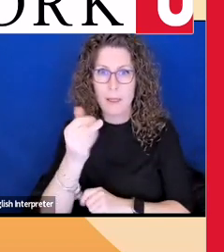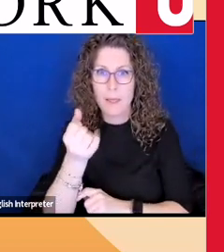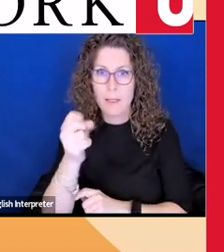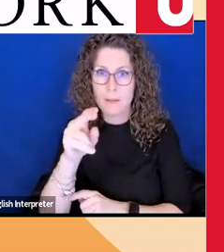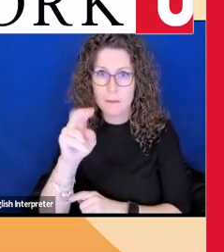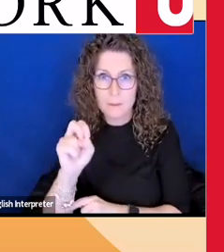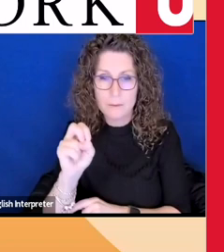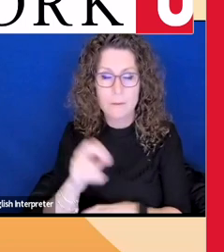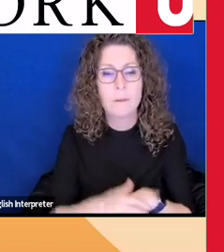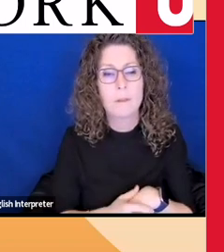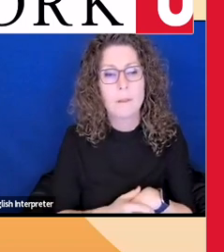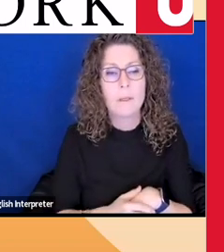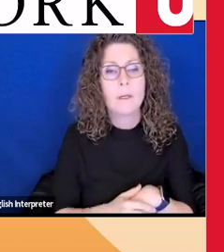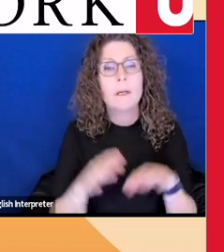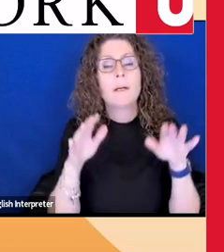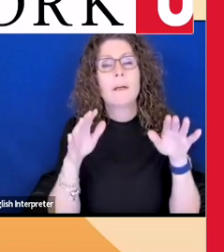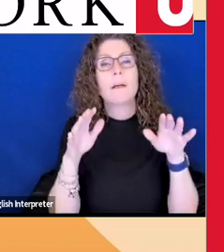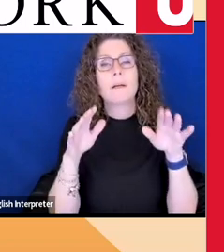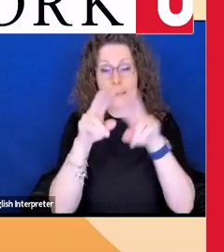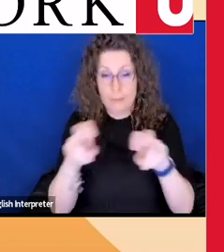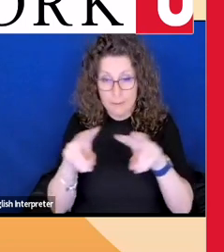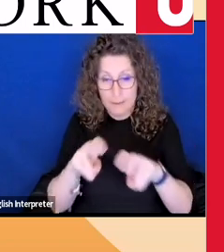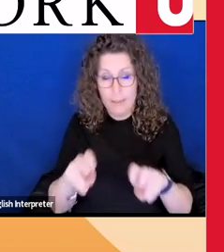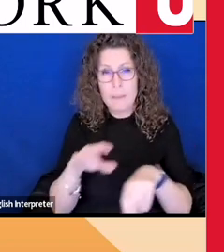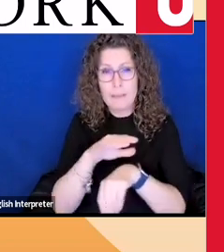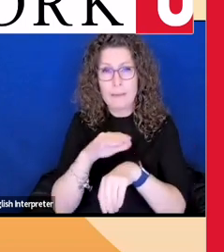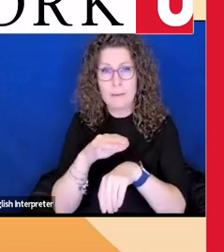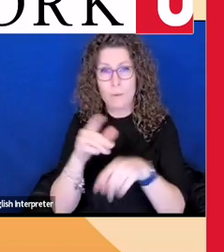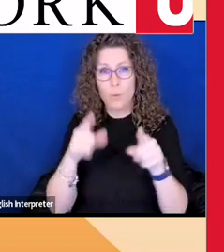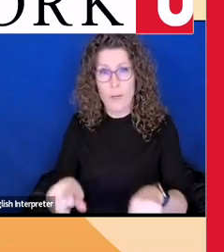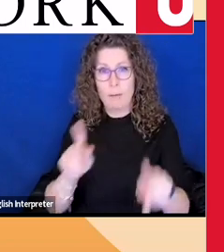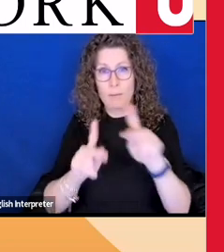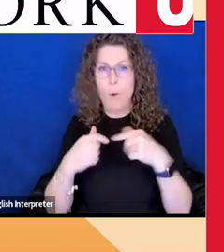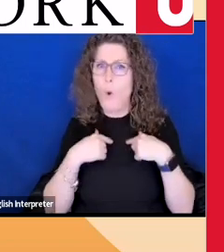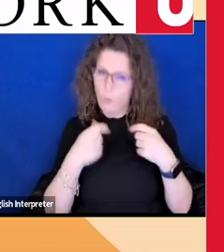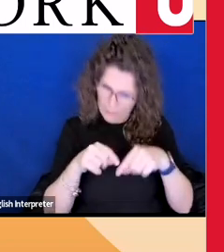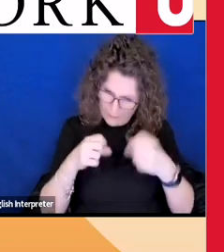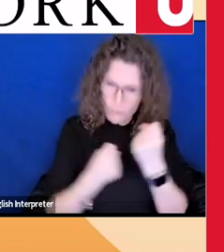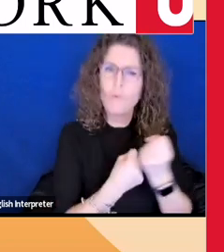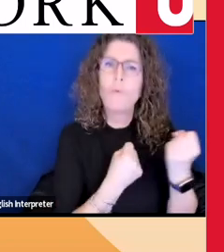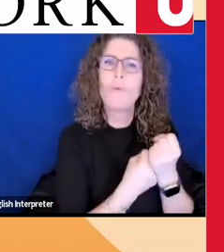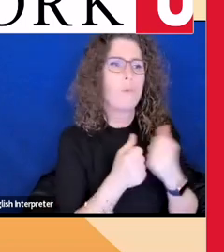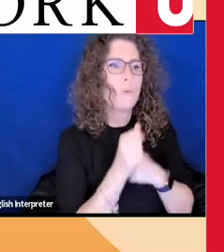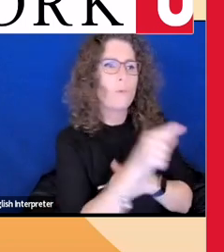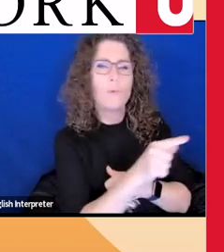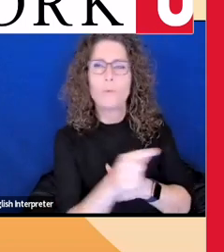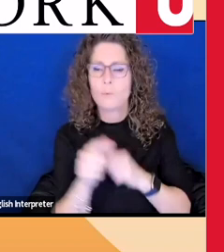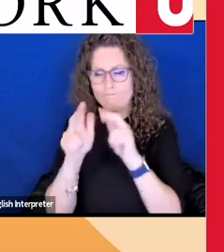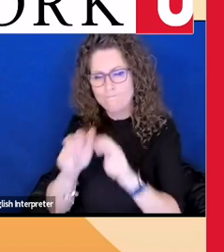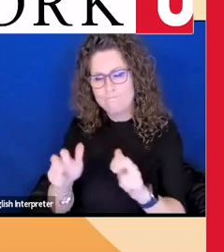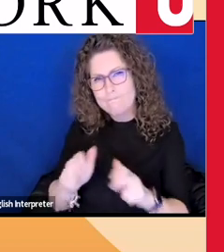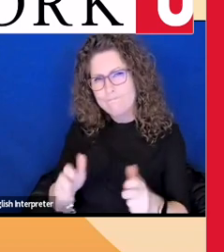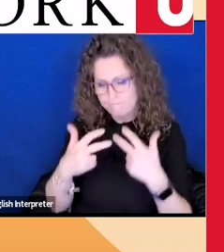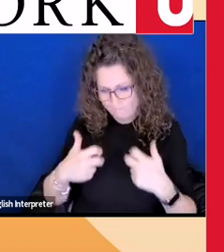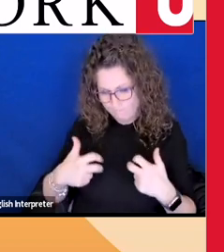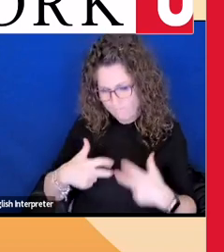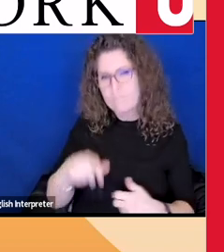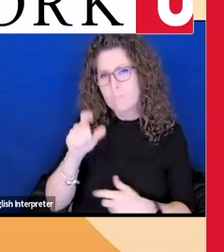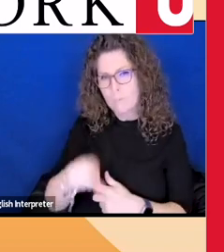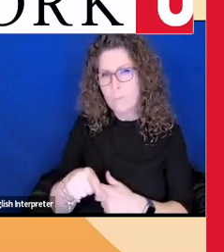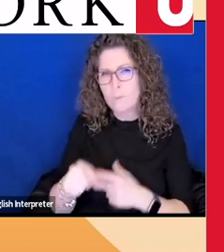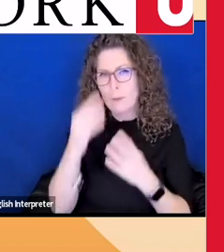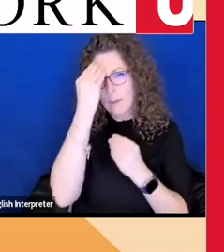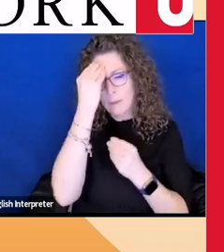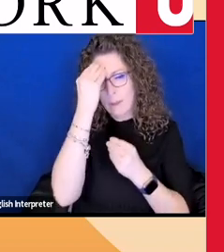Examining how claims to solidarity are themselves premised on particular social conditions illustrates the complicity of those who